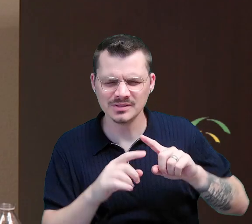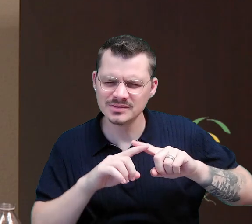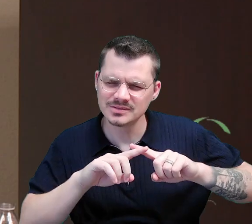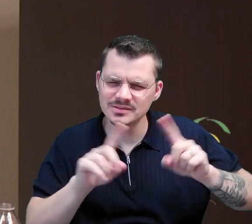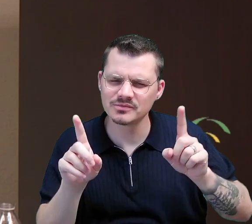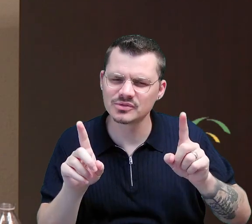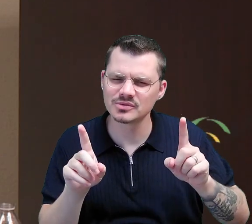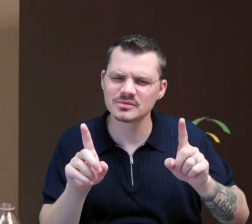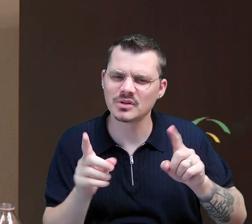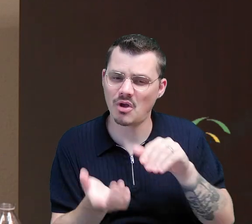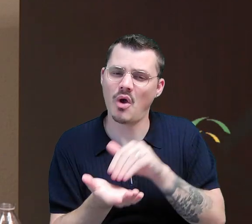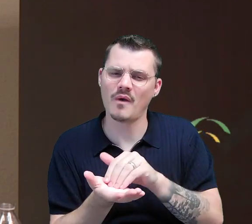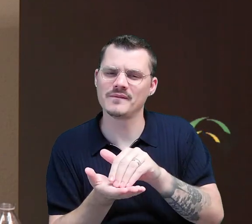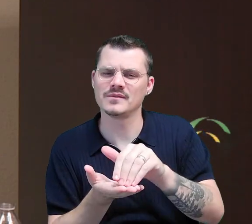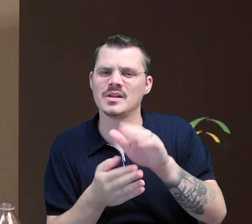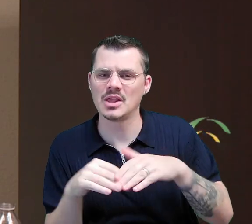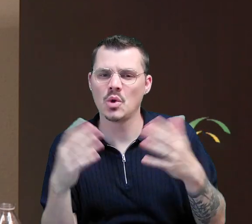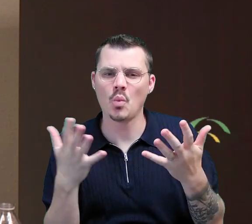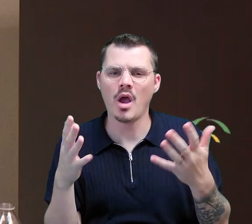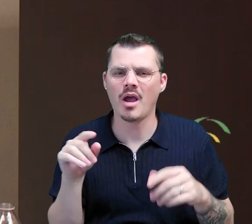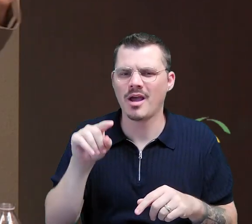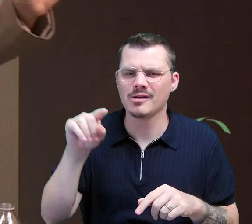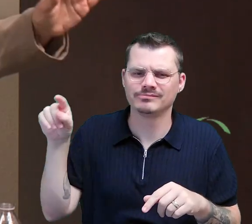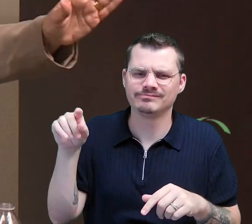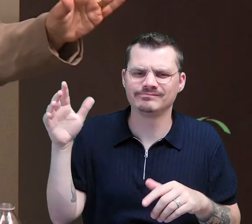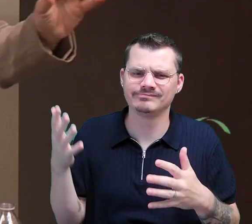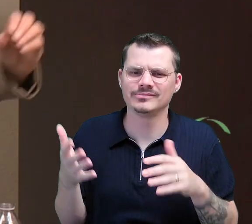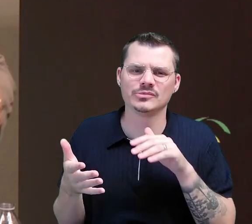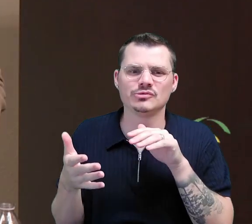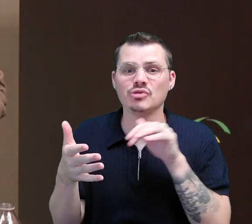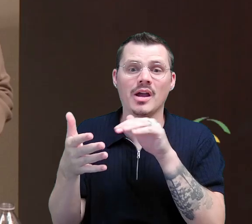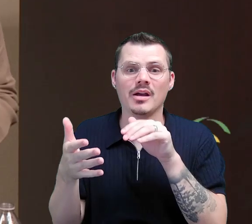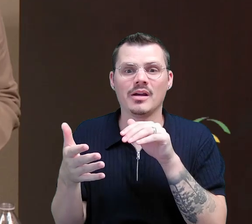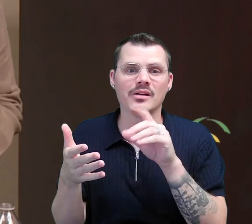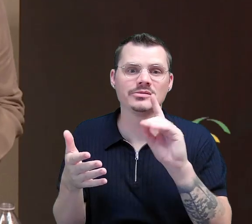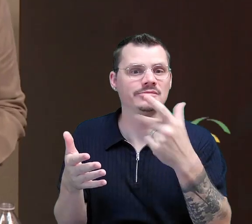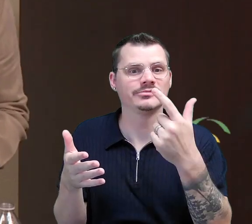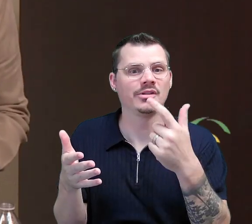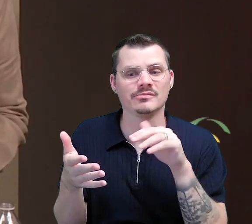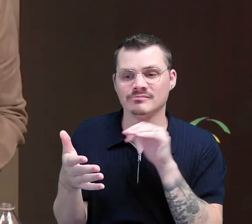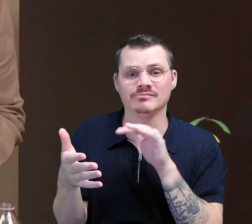is different, oftentimes, than what those early drug studies show us.